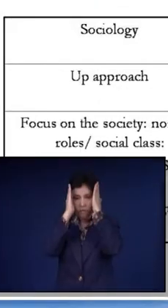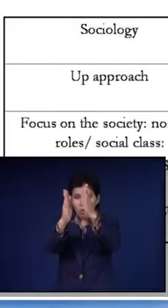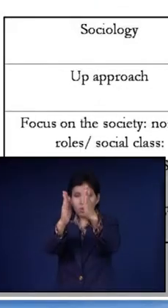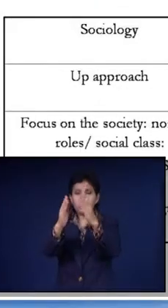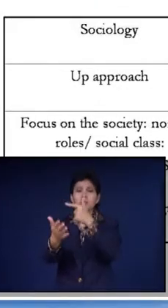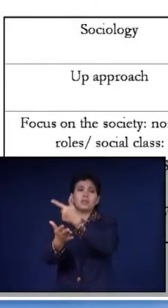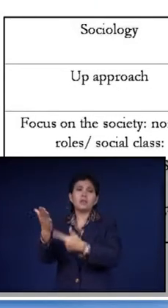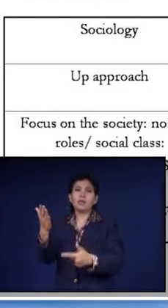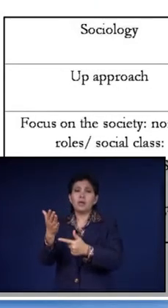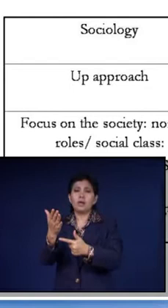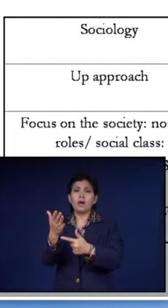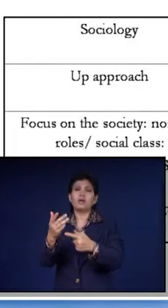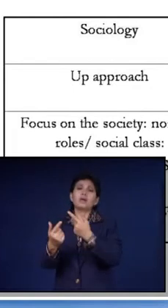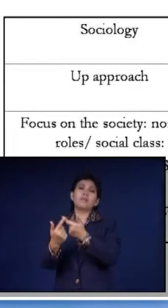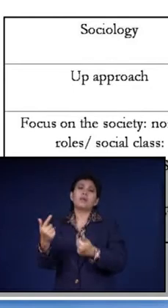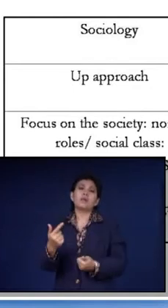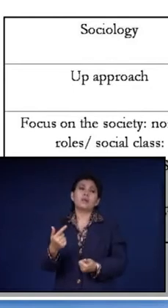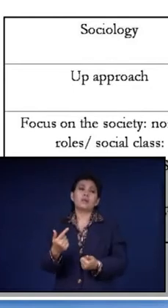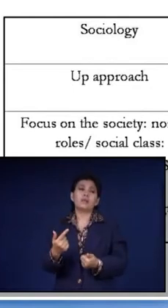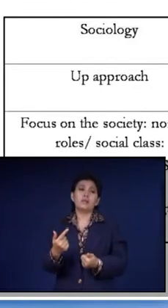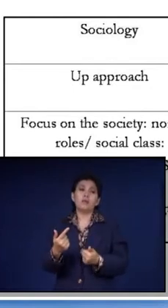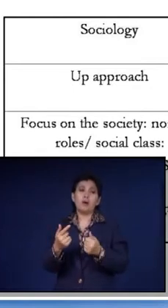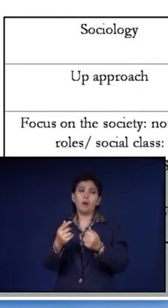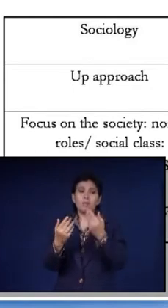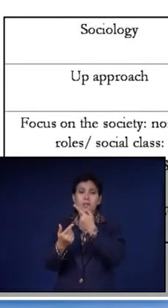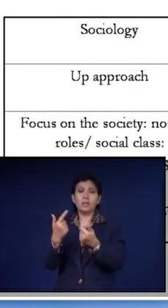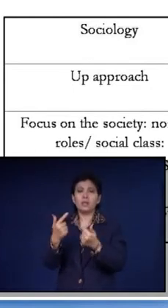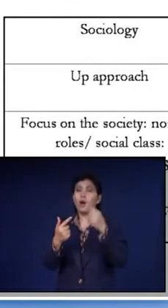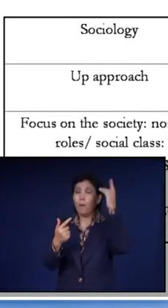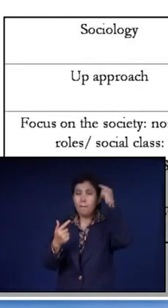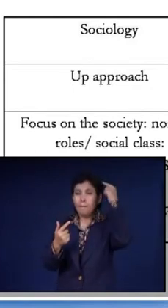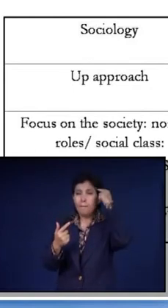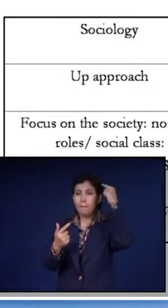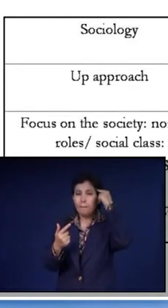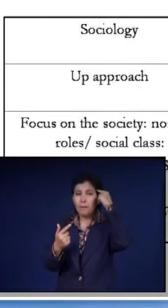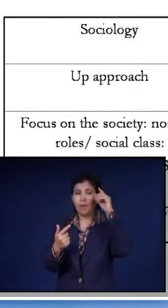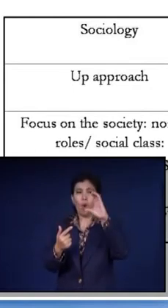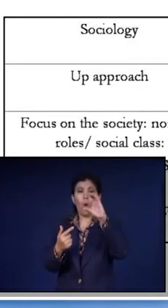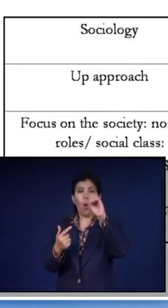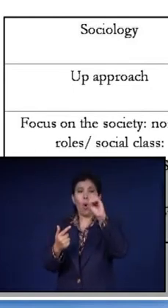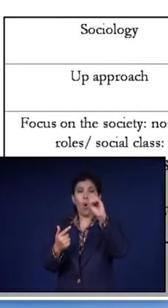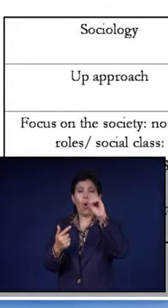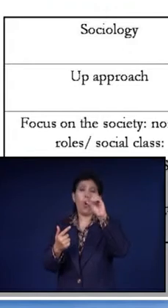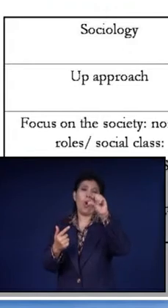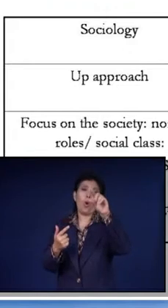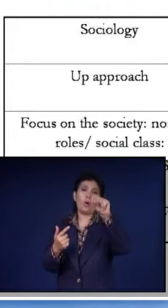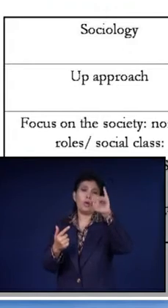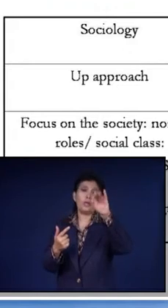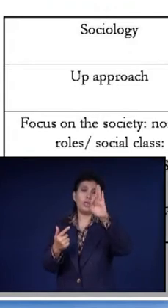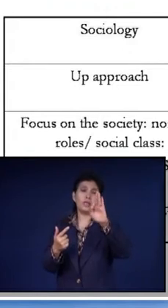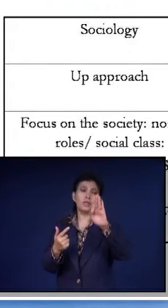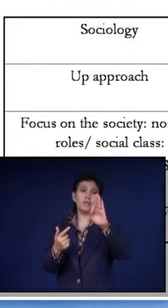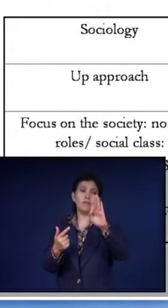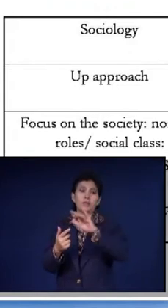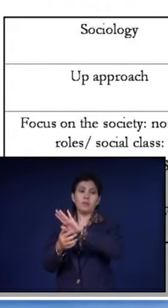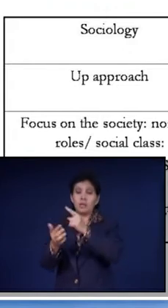the affective, or the goal motive cognition. Some of the issues that social psychology would